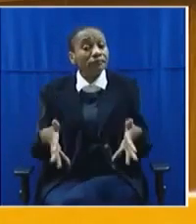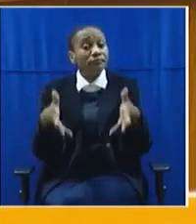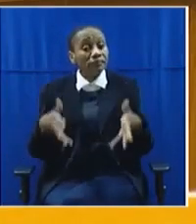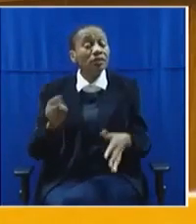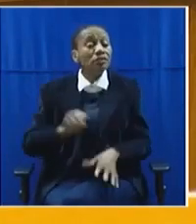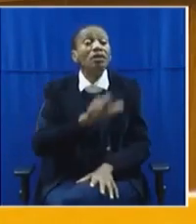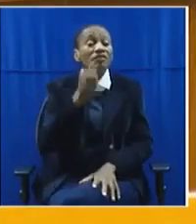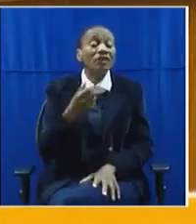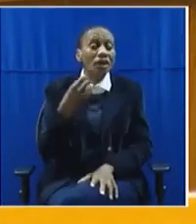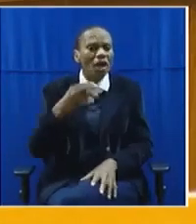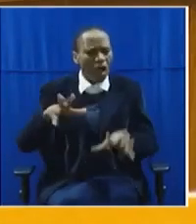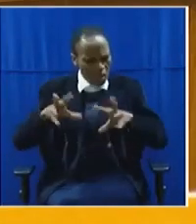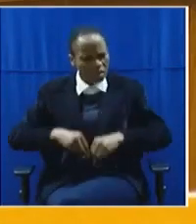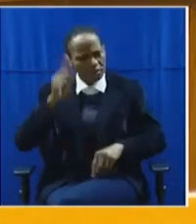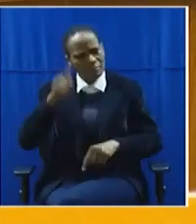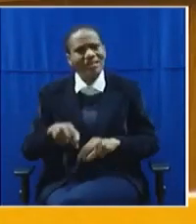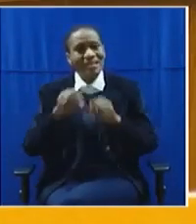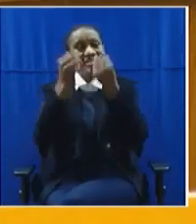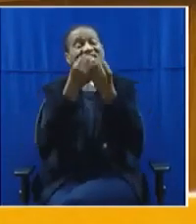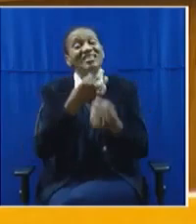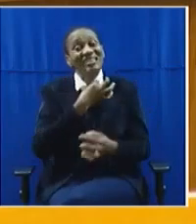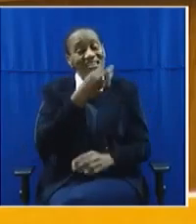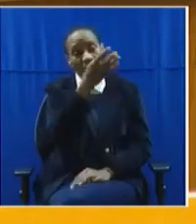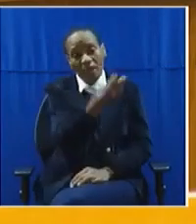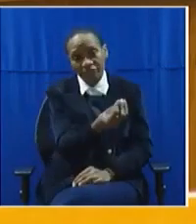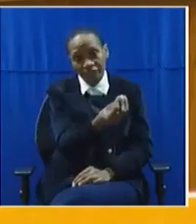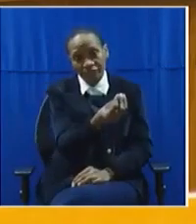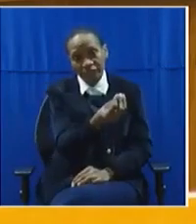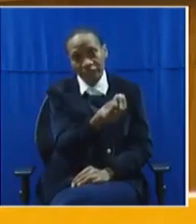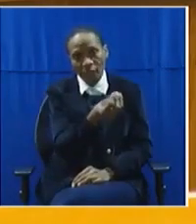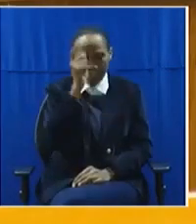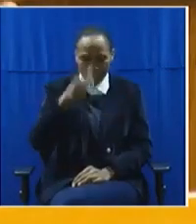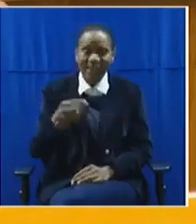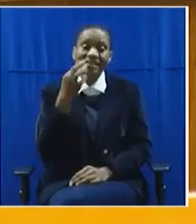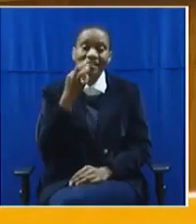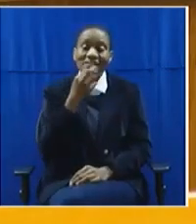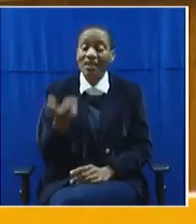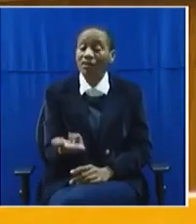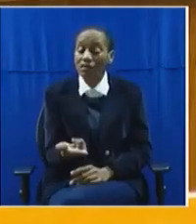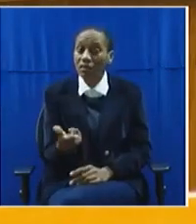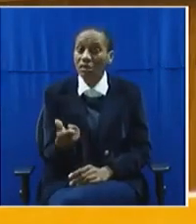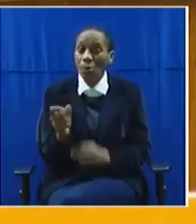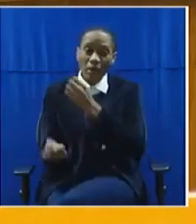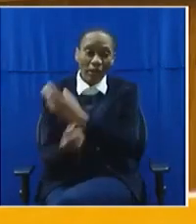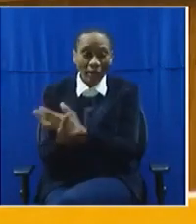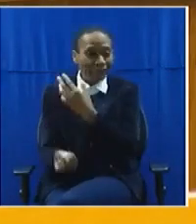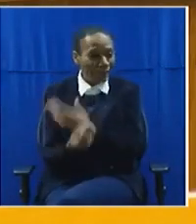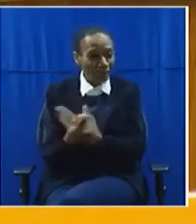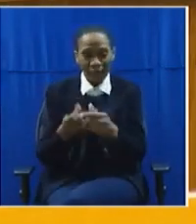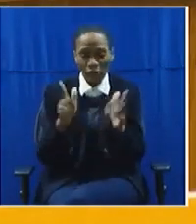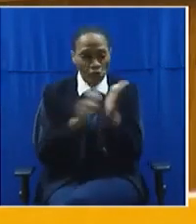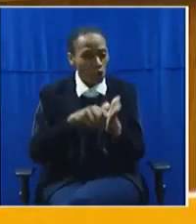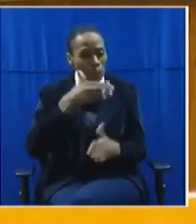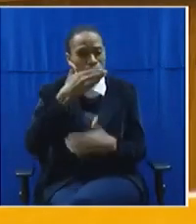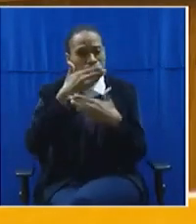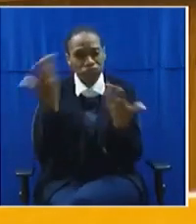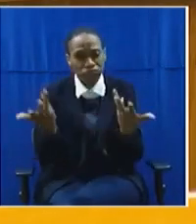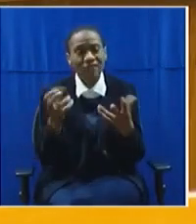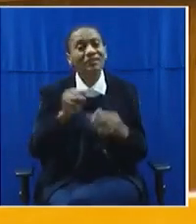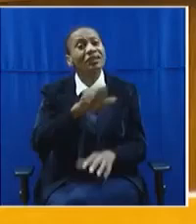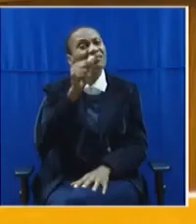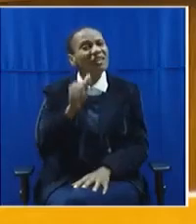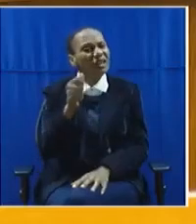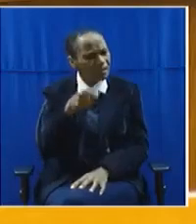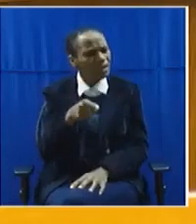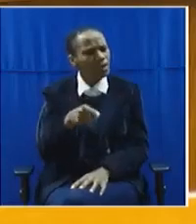too face a national emergency. Until we declare the lawlessness that has besieged South Africa as a national crisis and